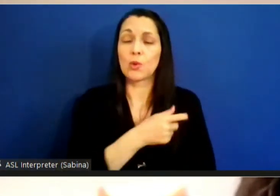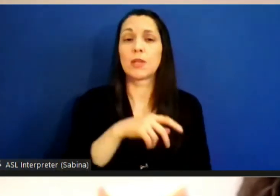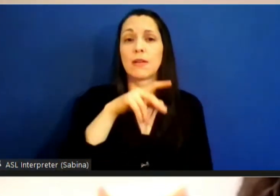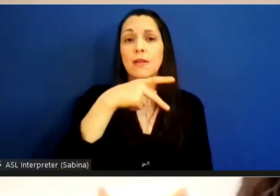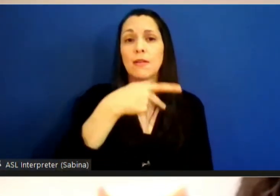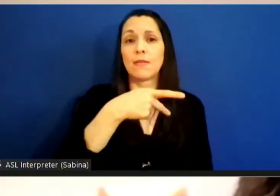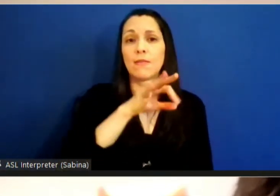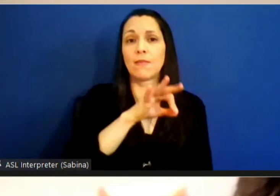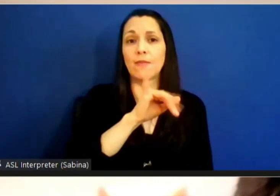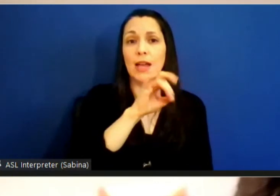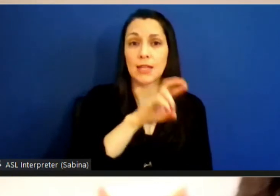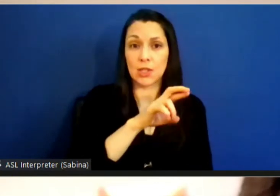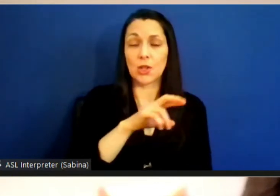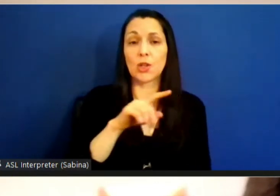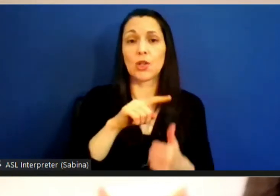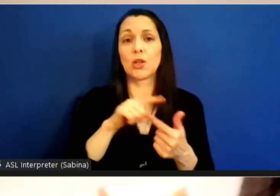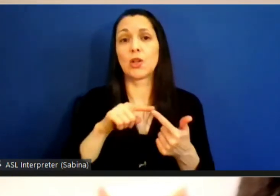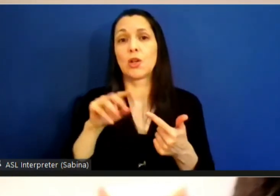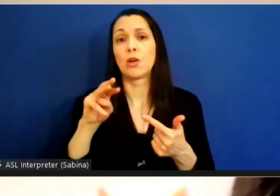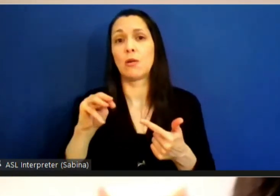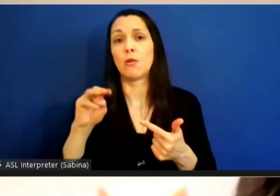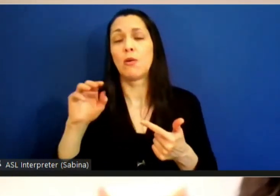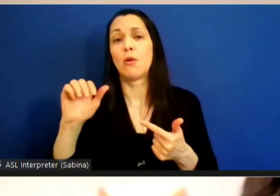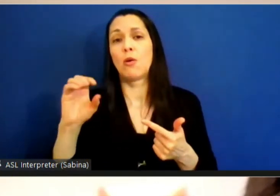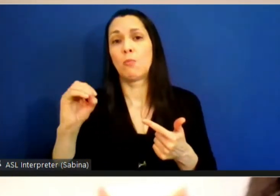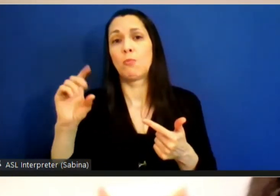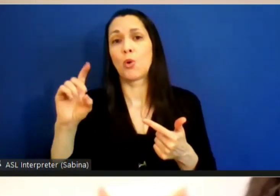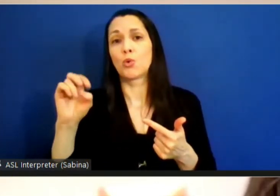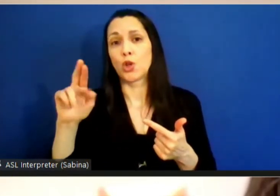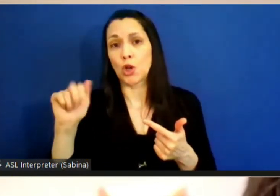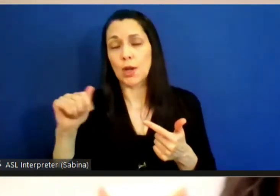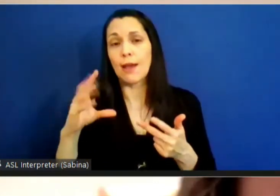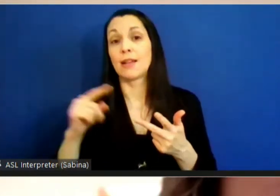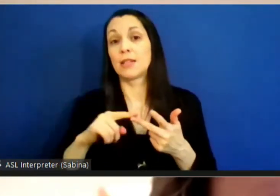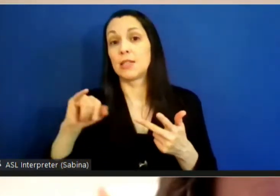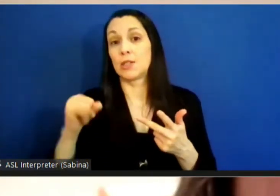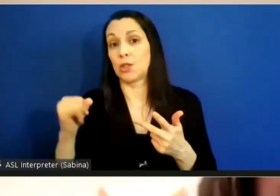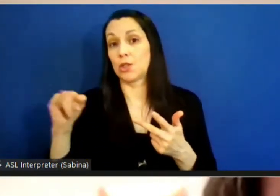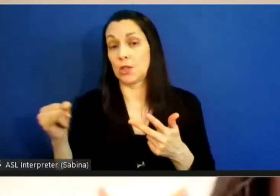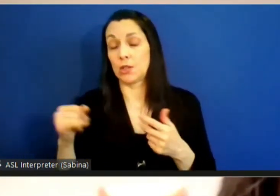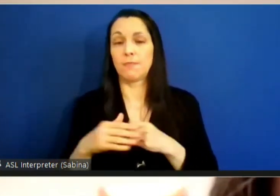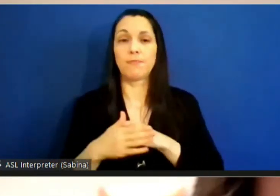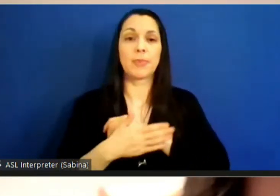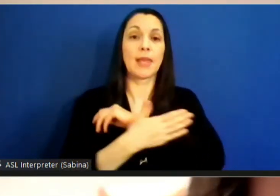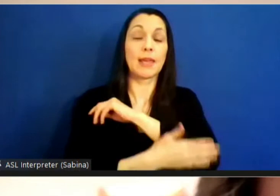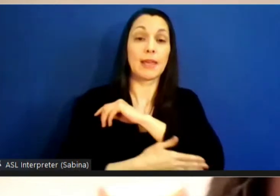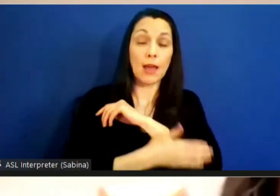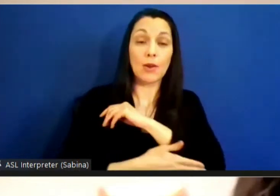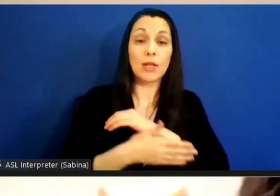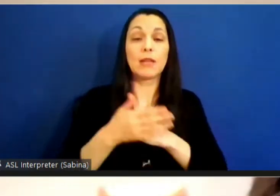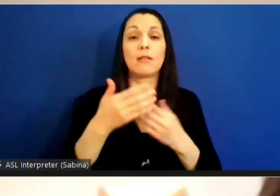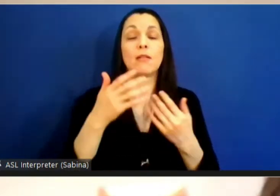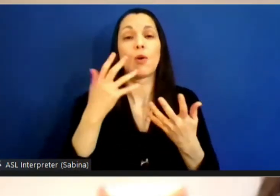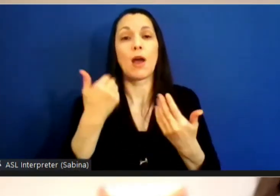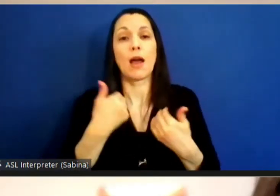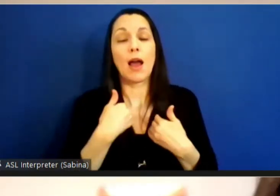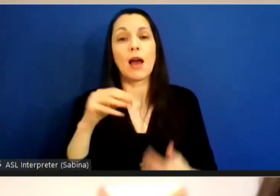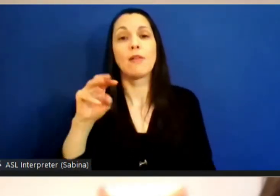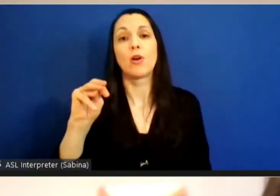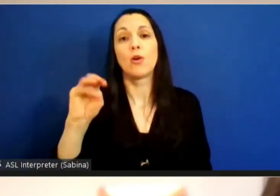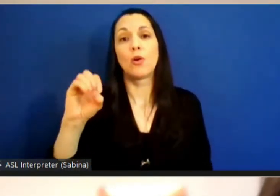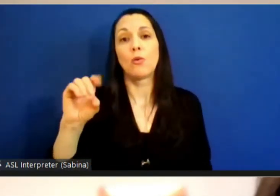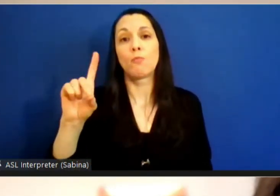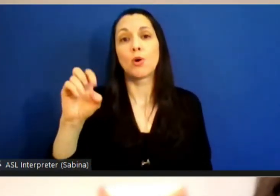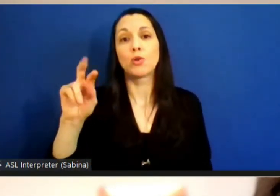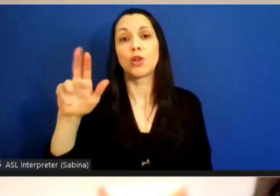as well as some Johnson & Johnson. County events we have planned, we had a Moderna first dose clinic